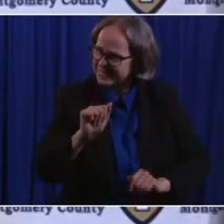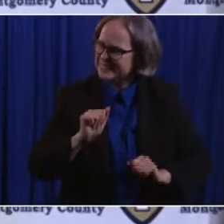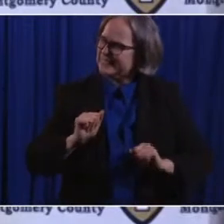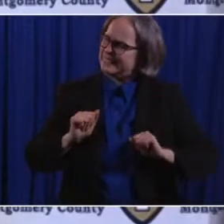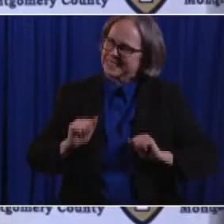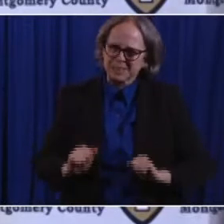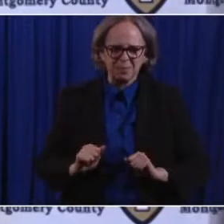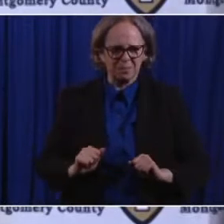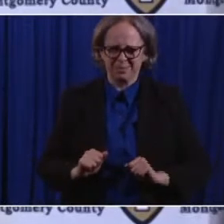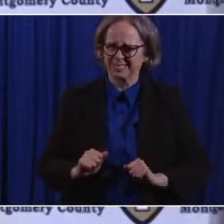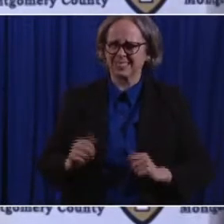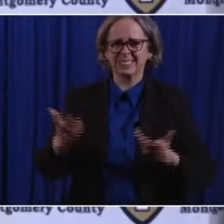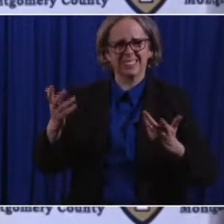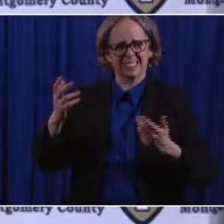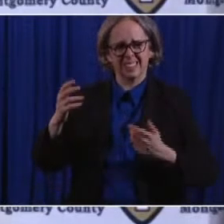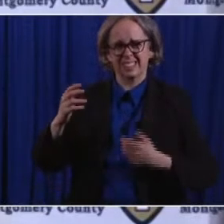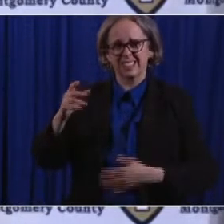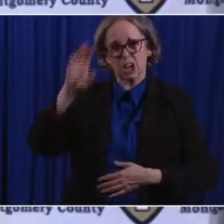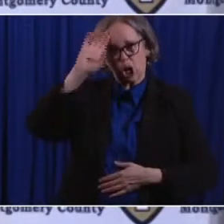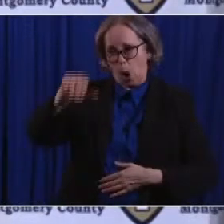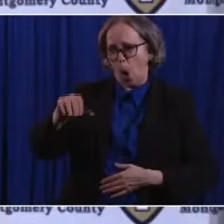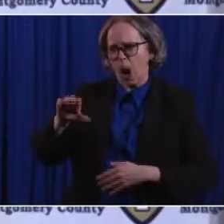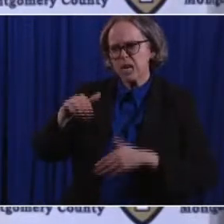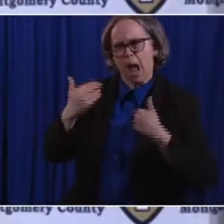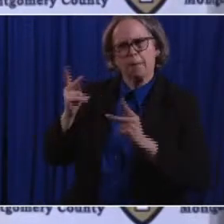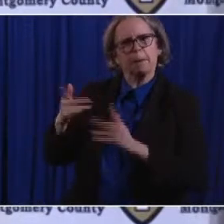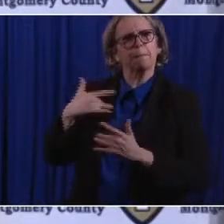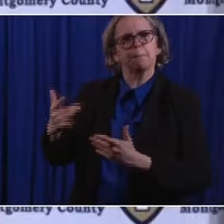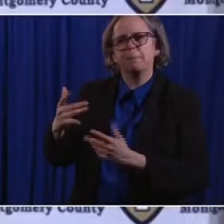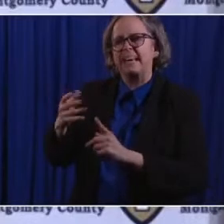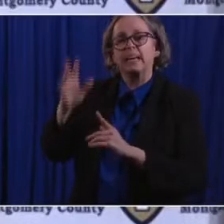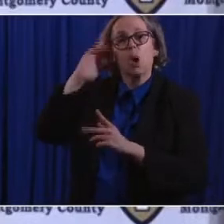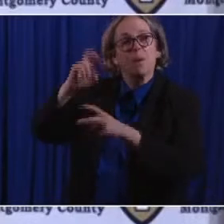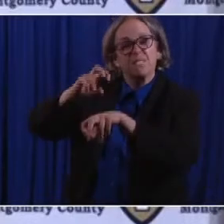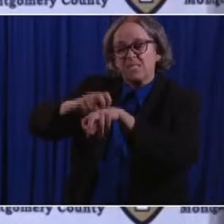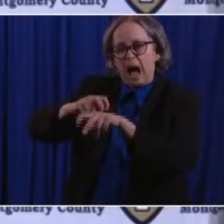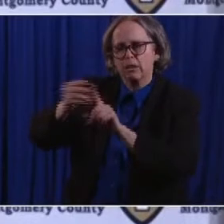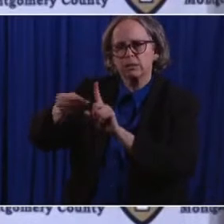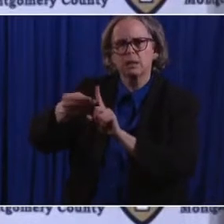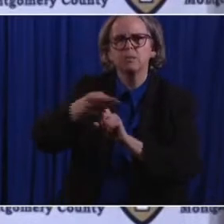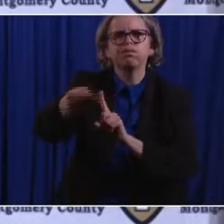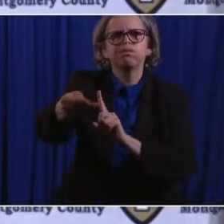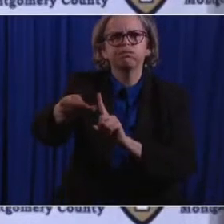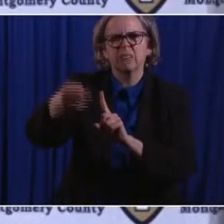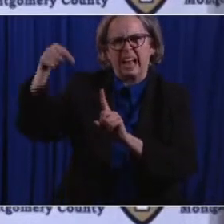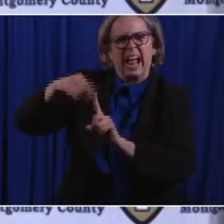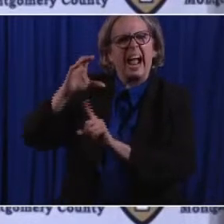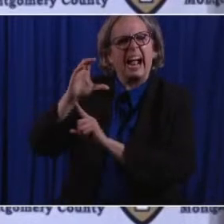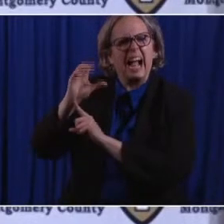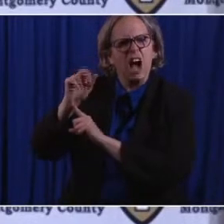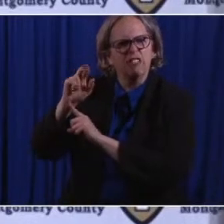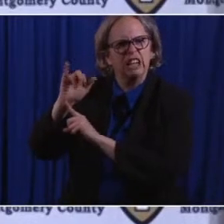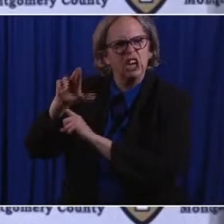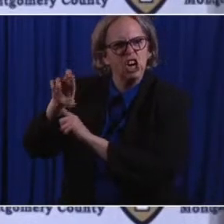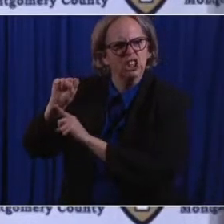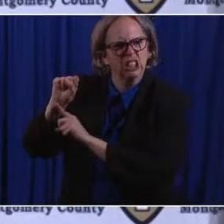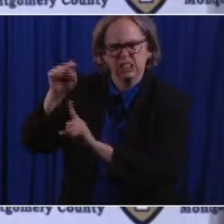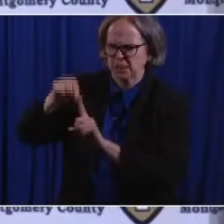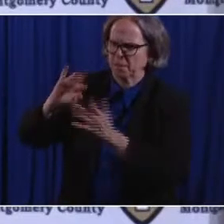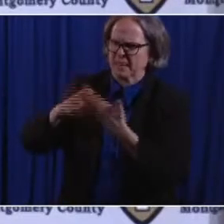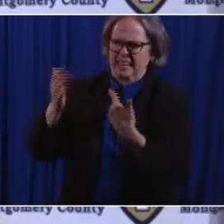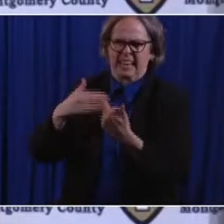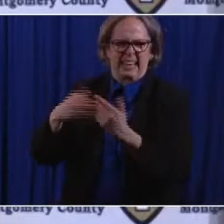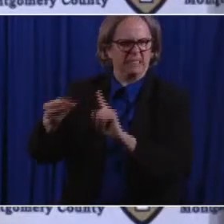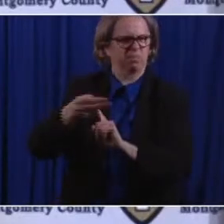carriers. And they're significant carriers because of their